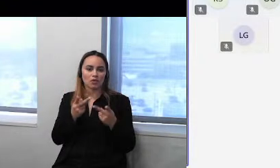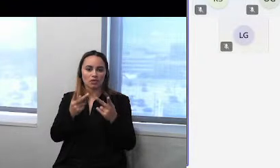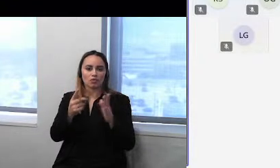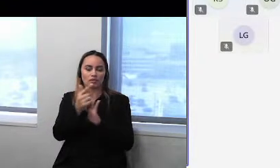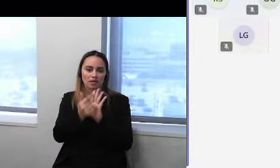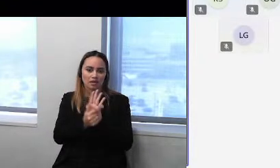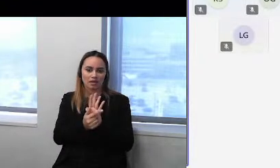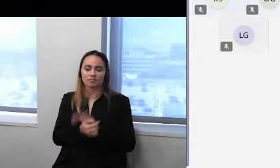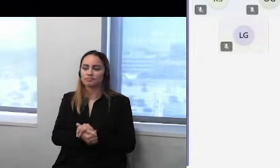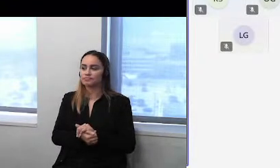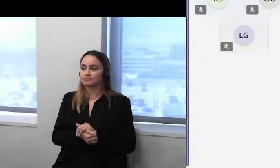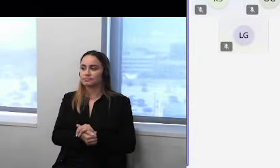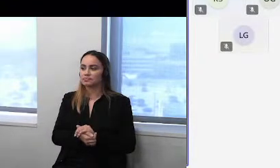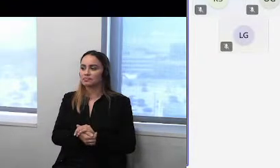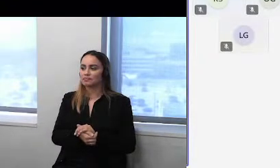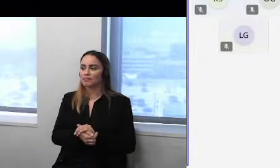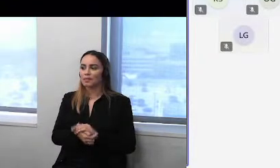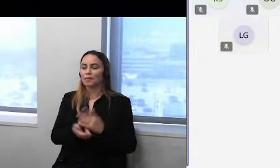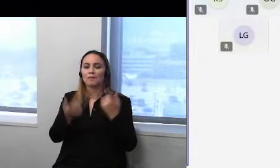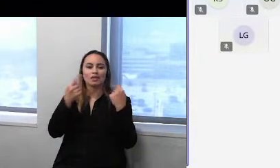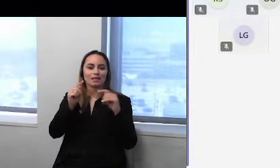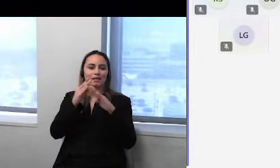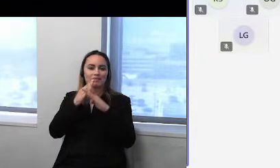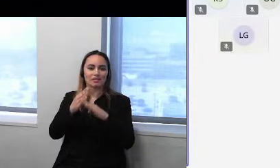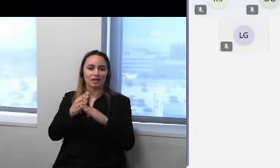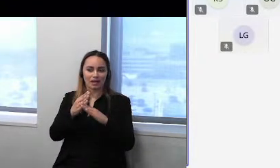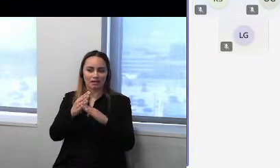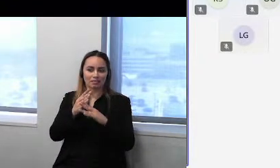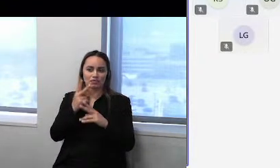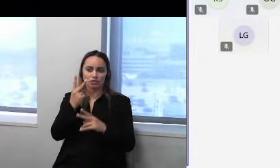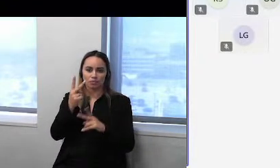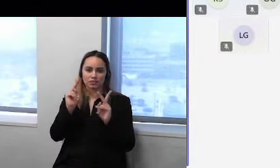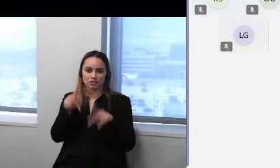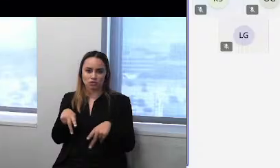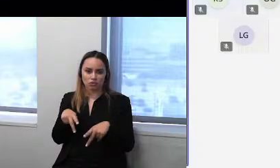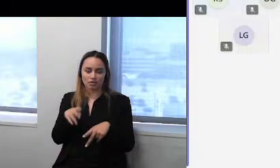two people talking at once. I believe that